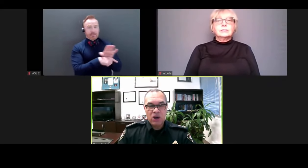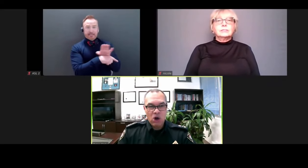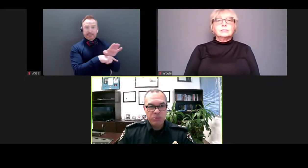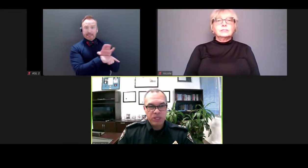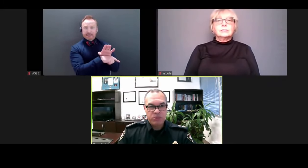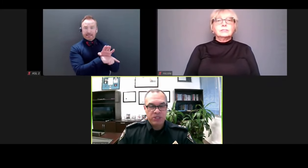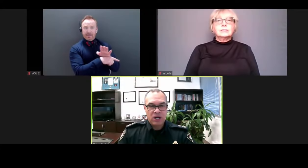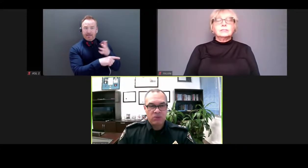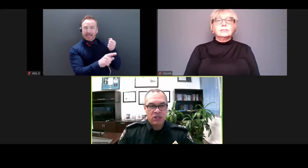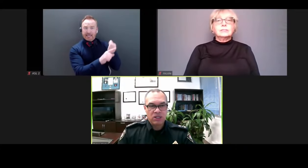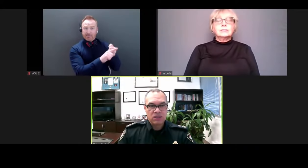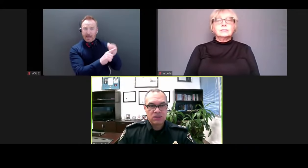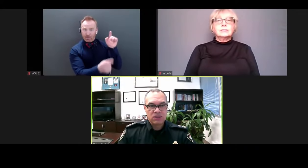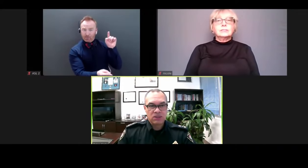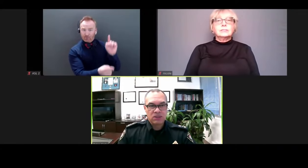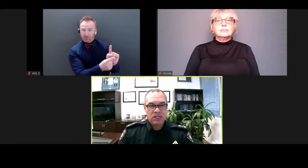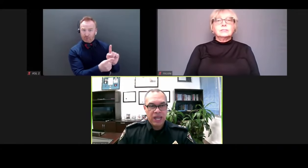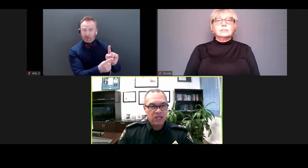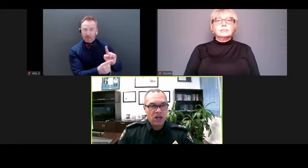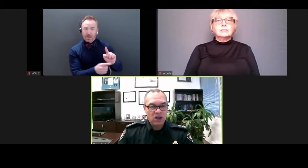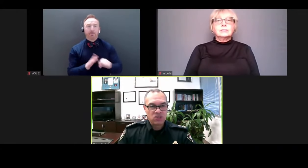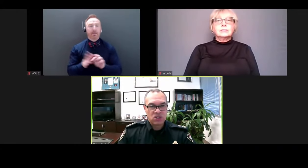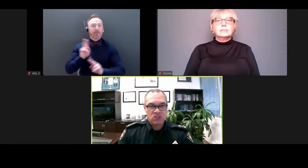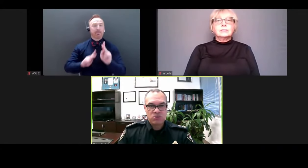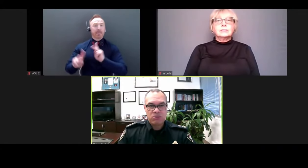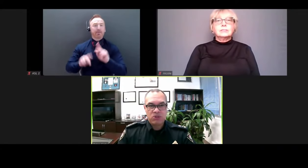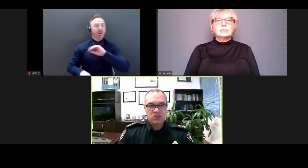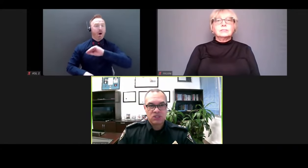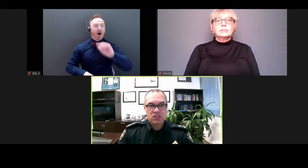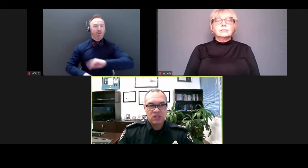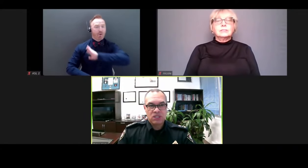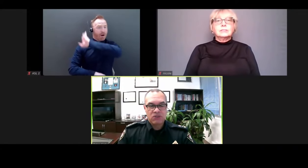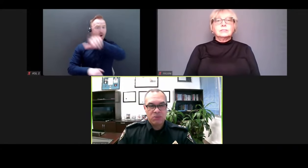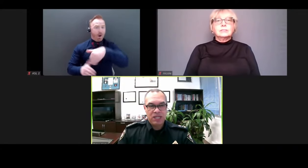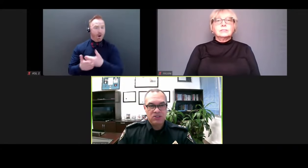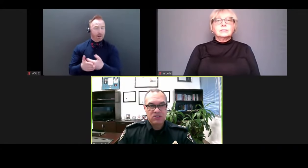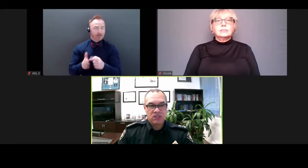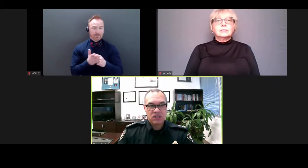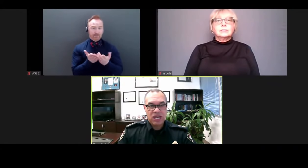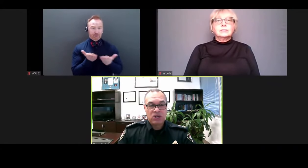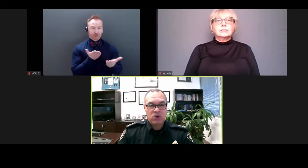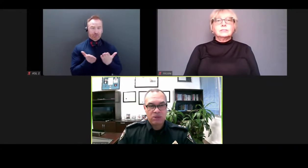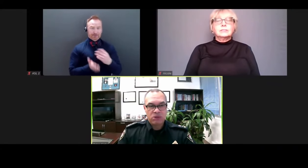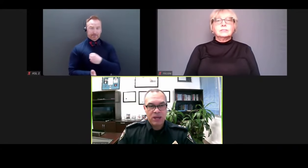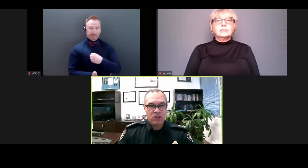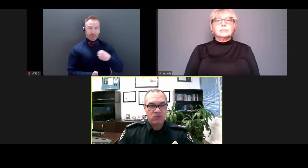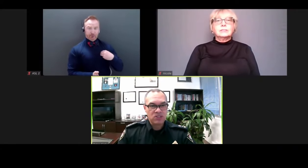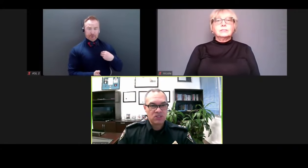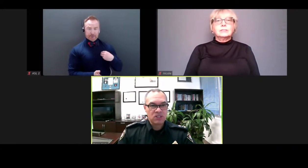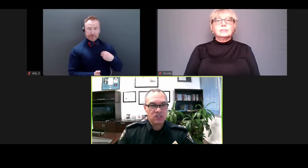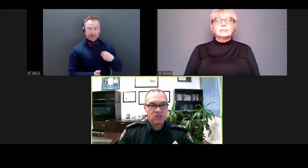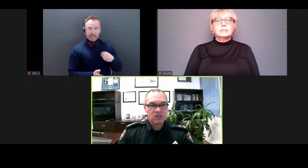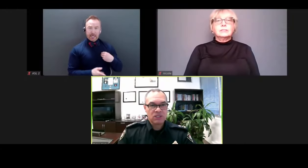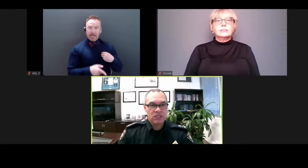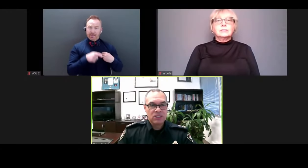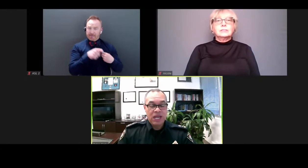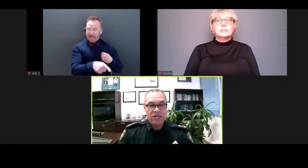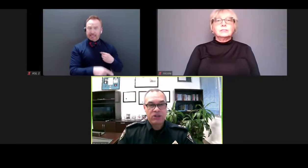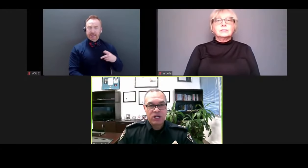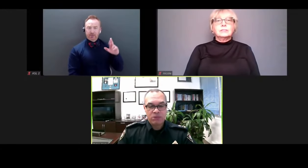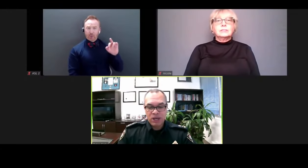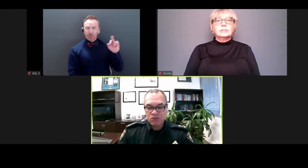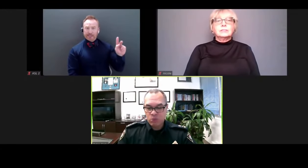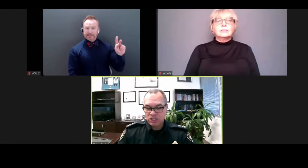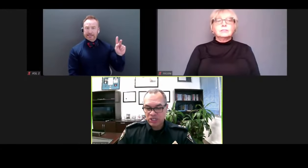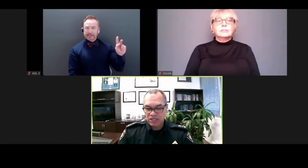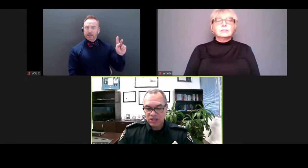on all people in Ottawa, and on our service members, there remains an incredible amount of risk and an